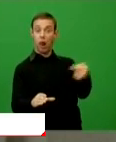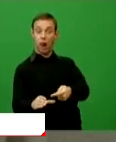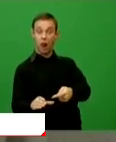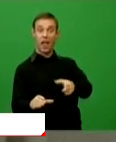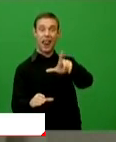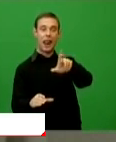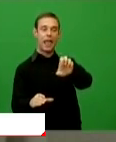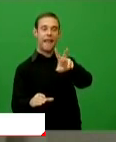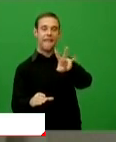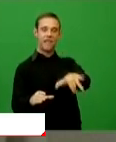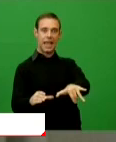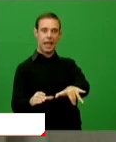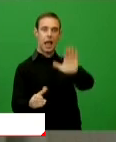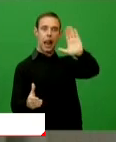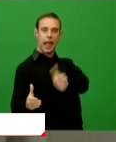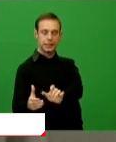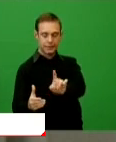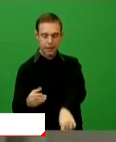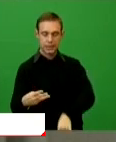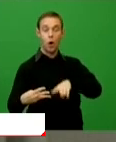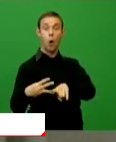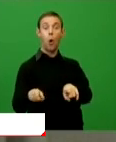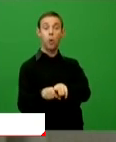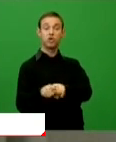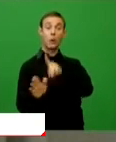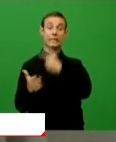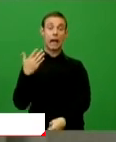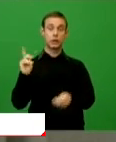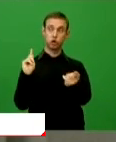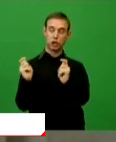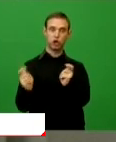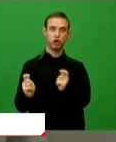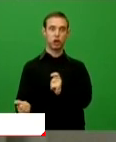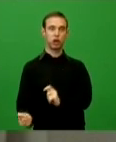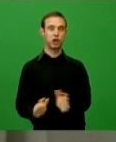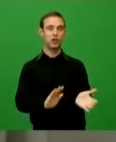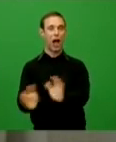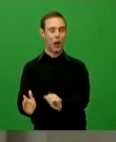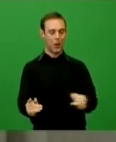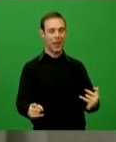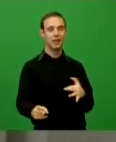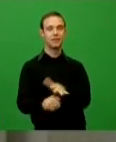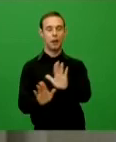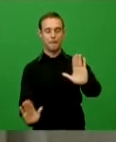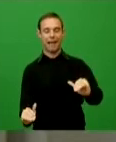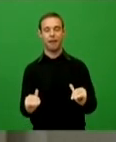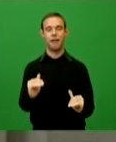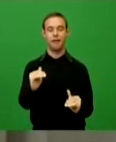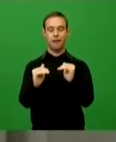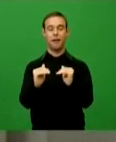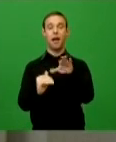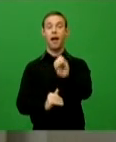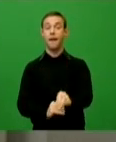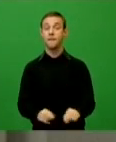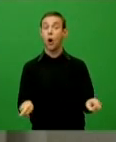duties, and a number of tax changes. These include limited compensation